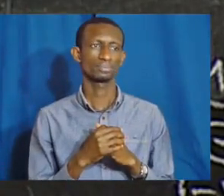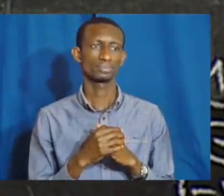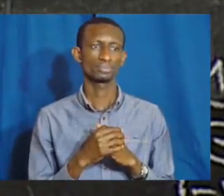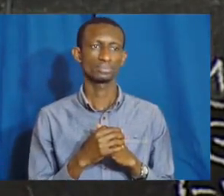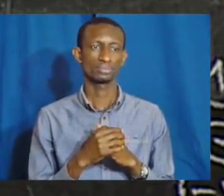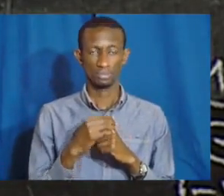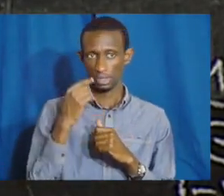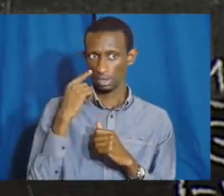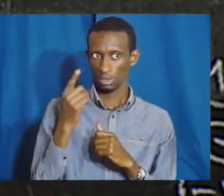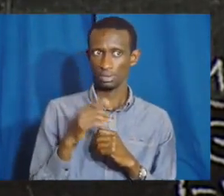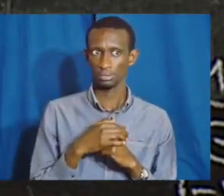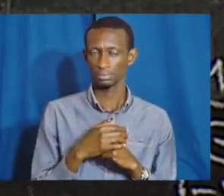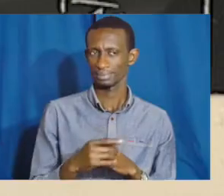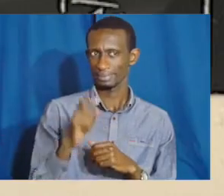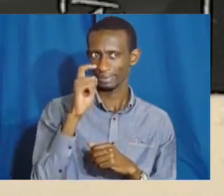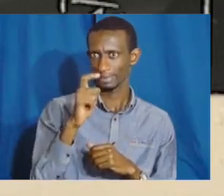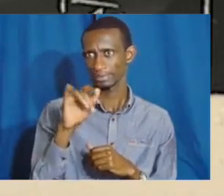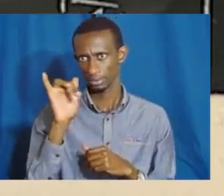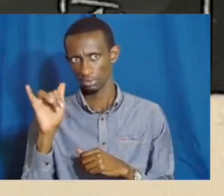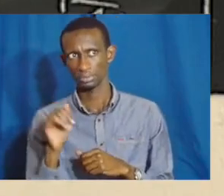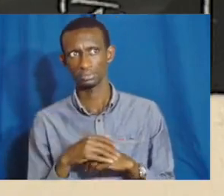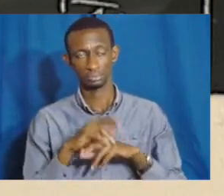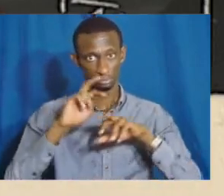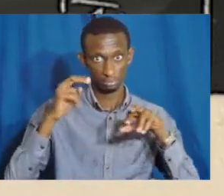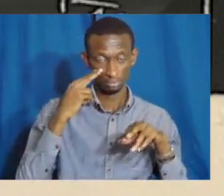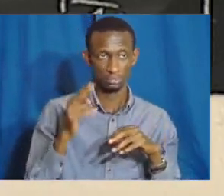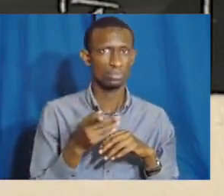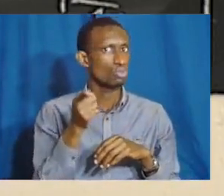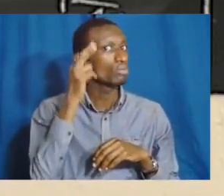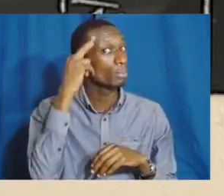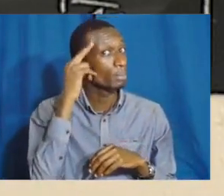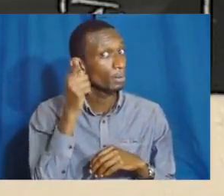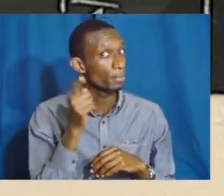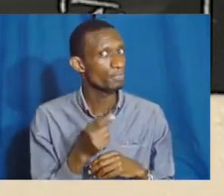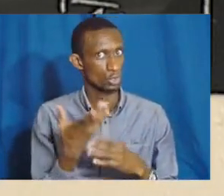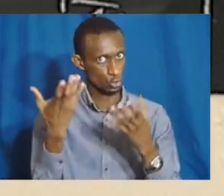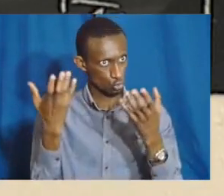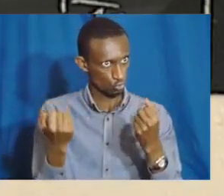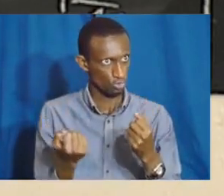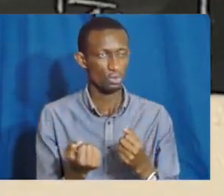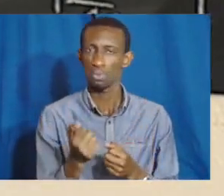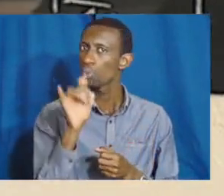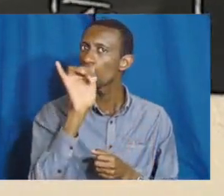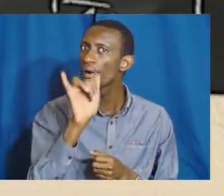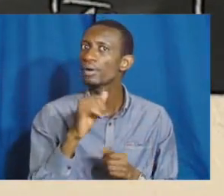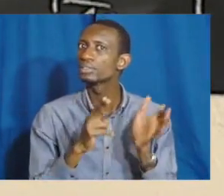Let's look for x and y. Remember, we have y equals